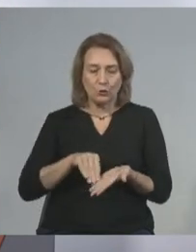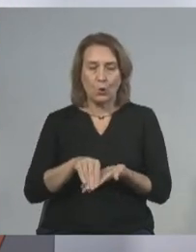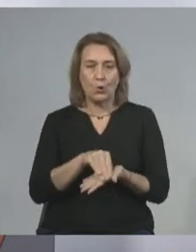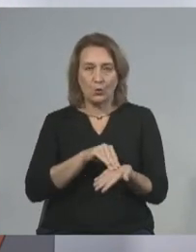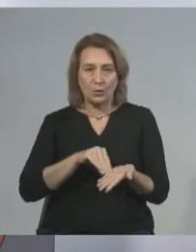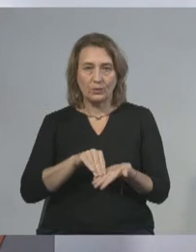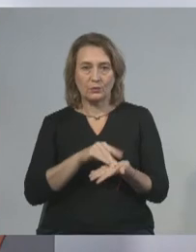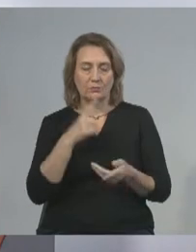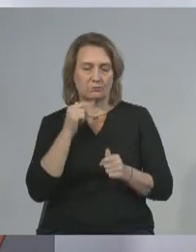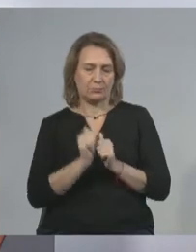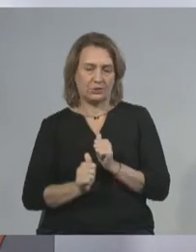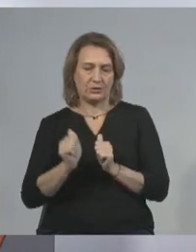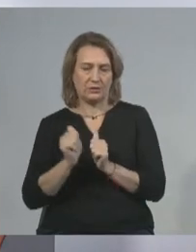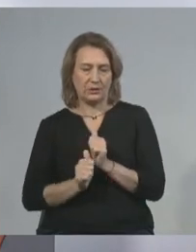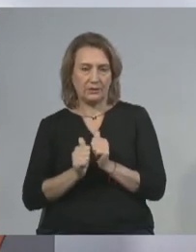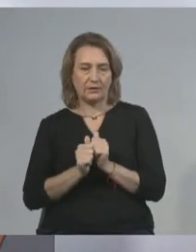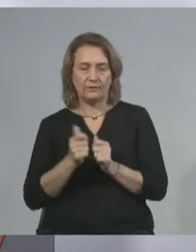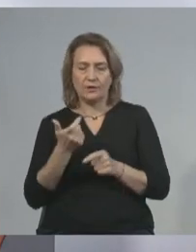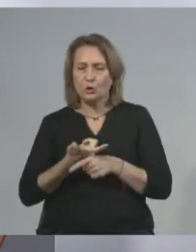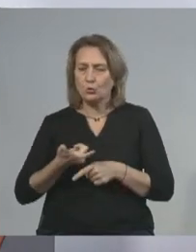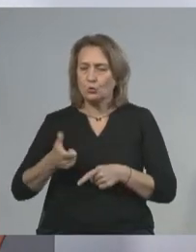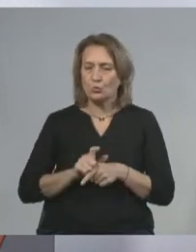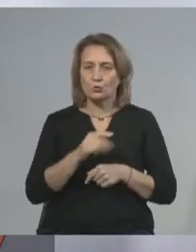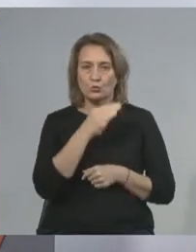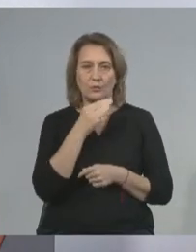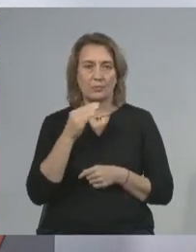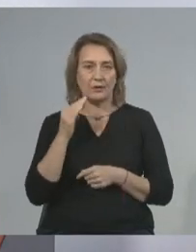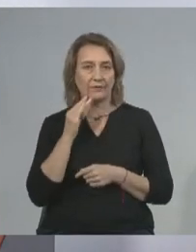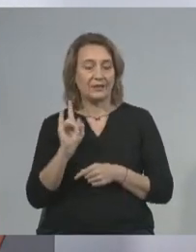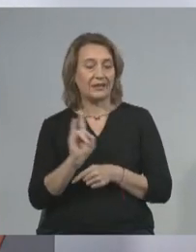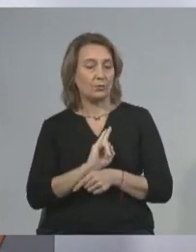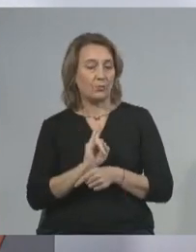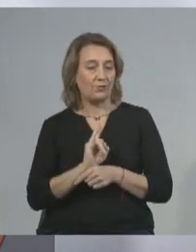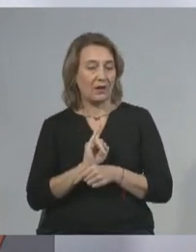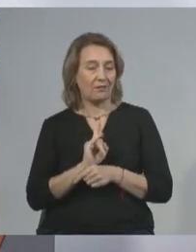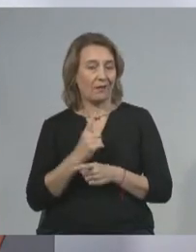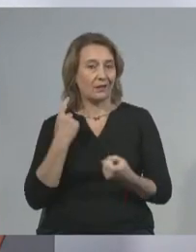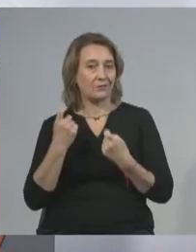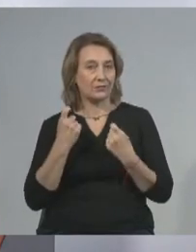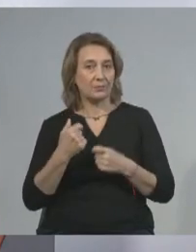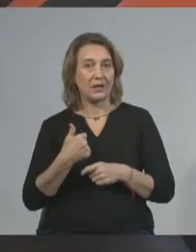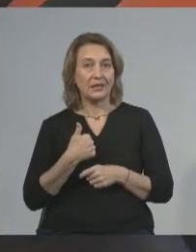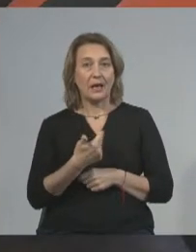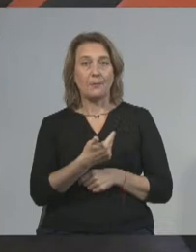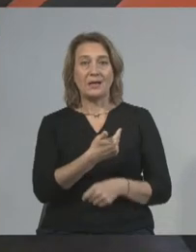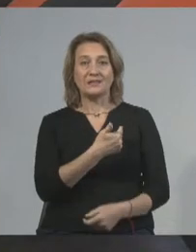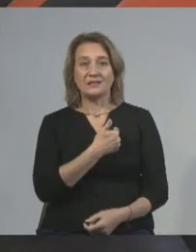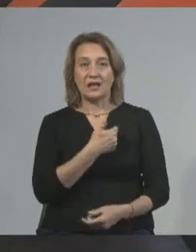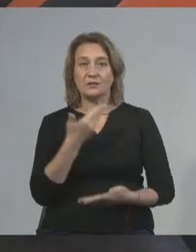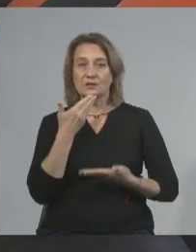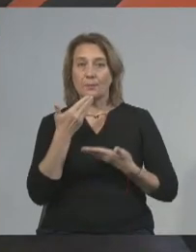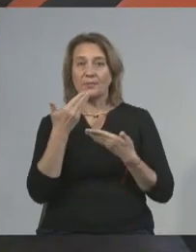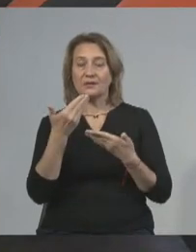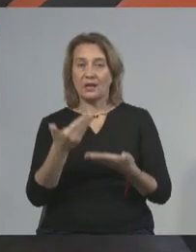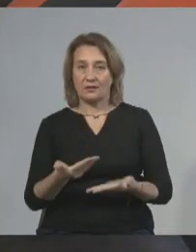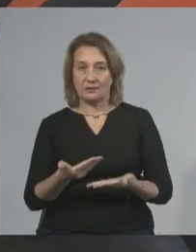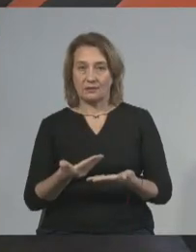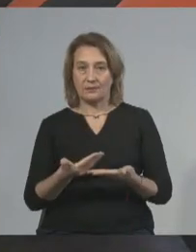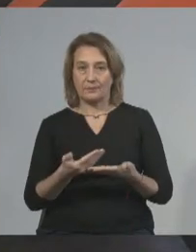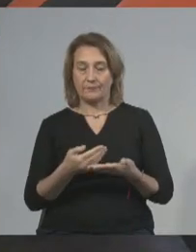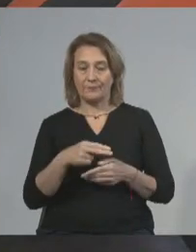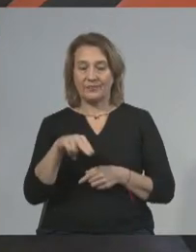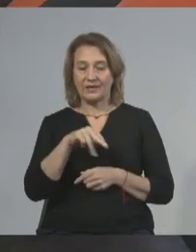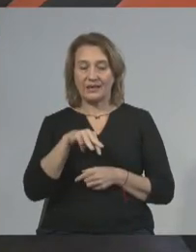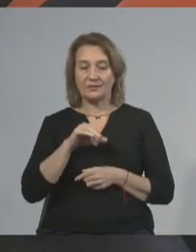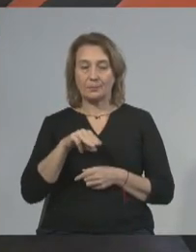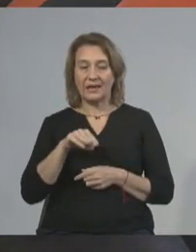is repeated and that it dominates this information dominates in the information sphere and now i would